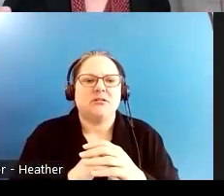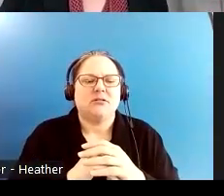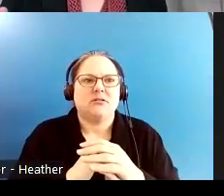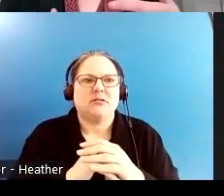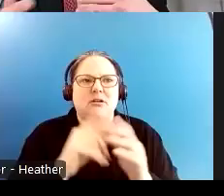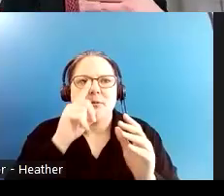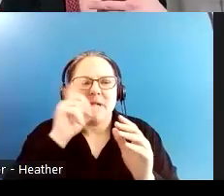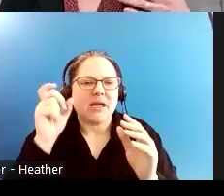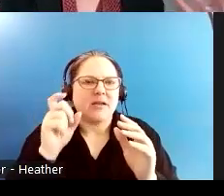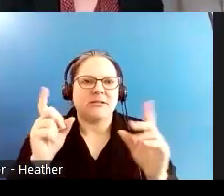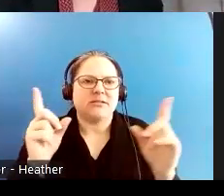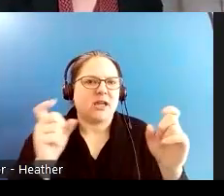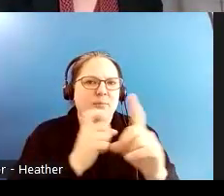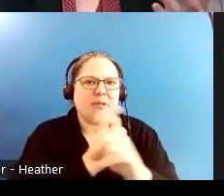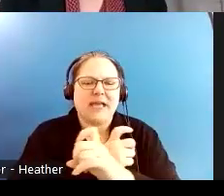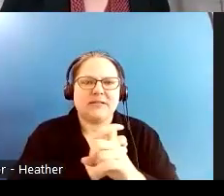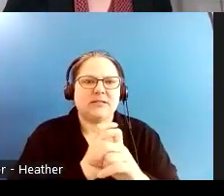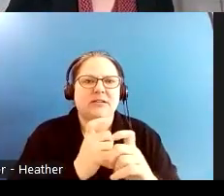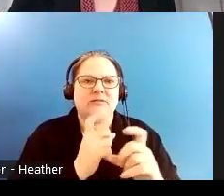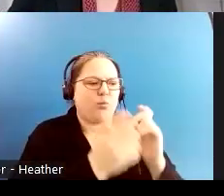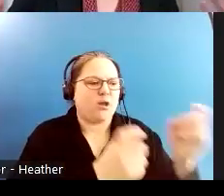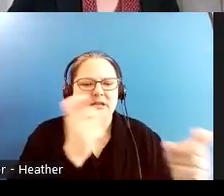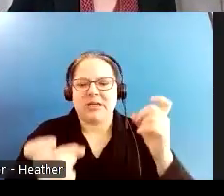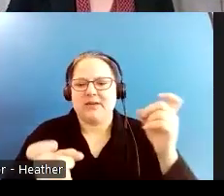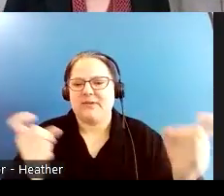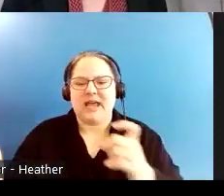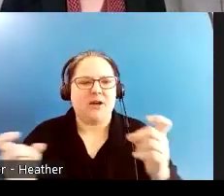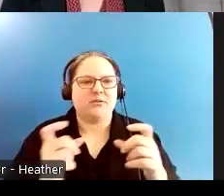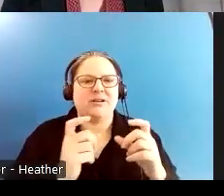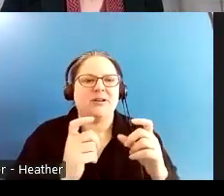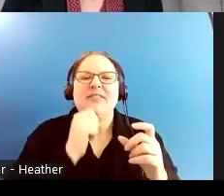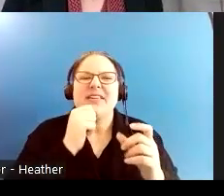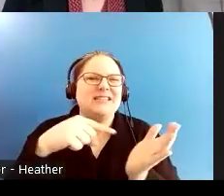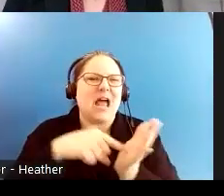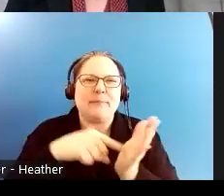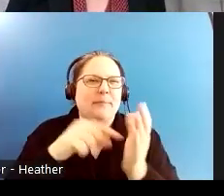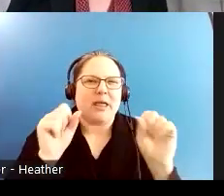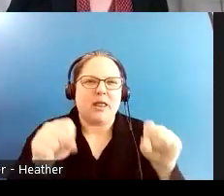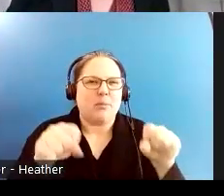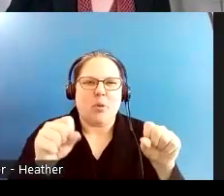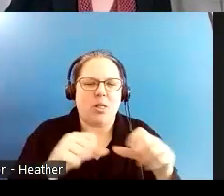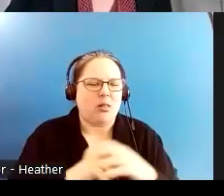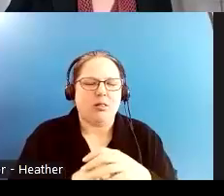of the complexity. Sometimes if we're passing out socks or just doing engagement, that's not really a billable encounter in the first place.